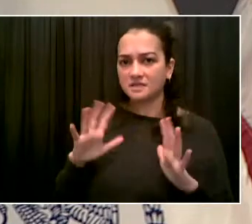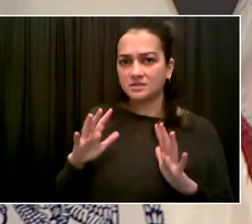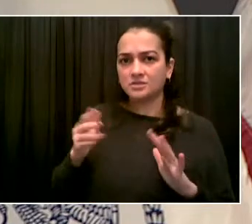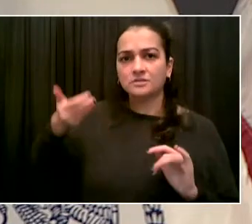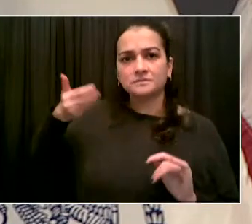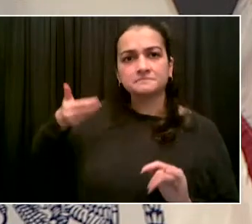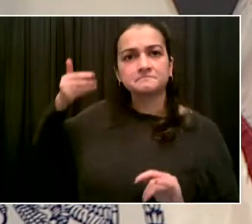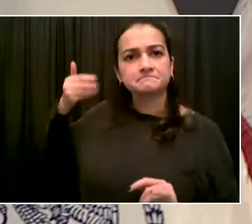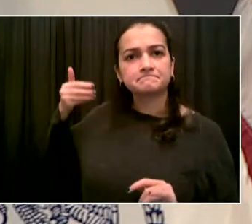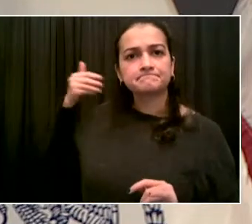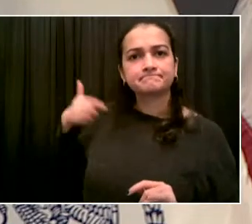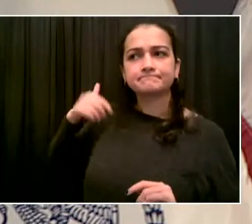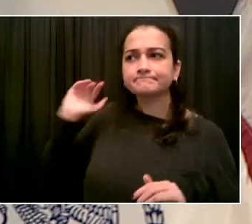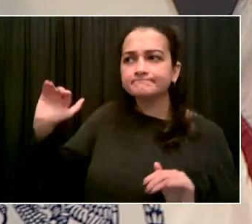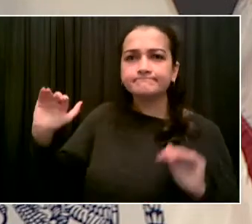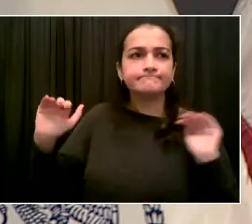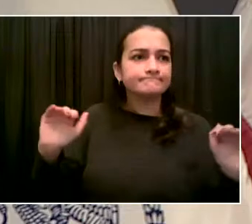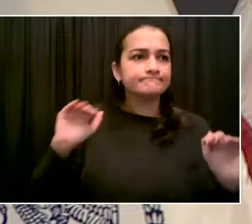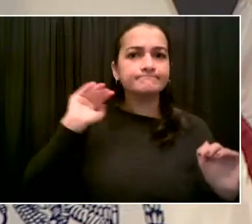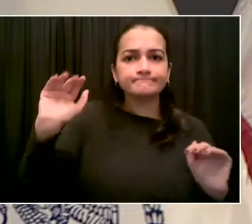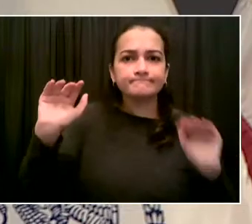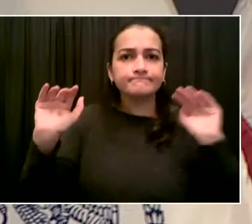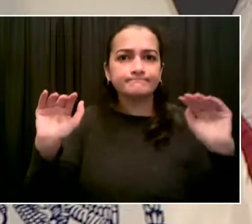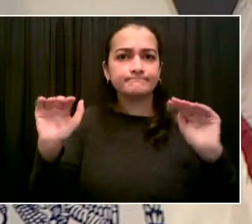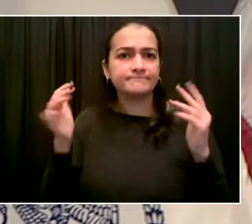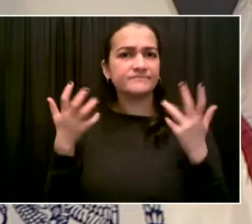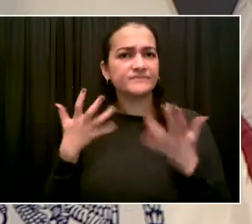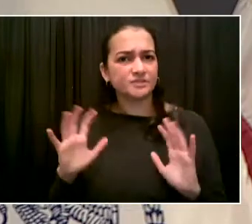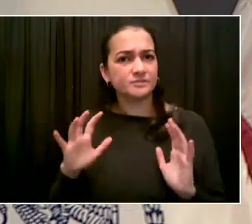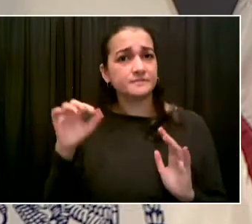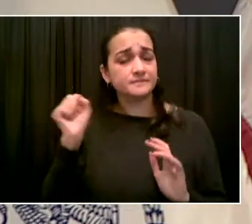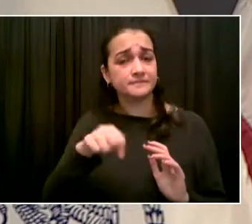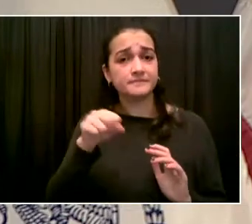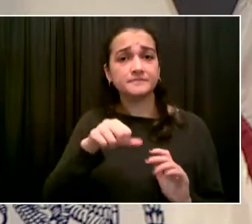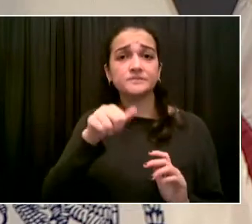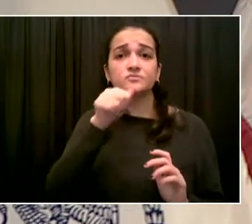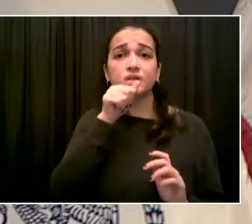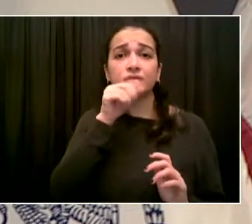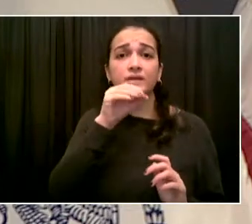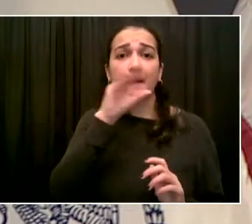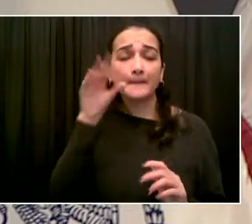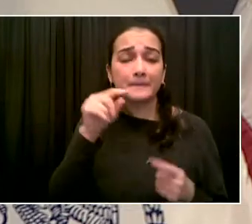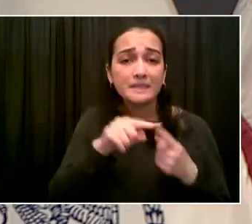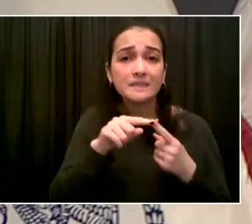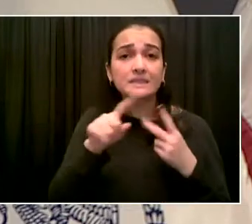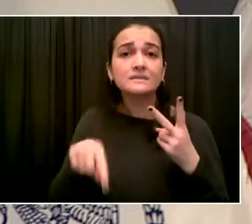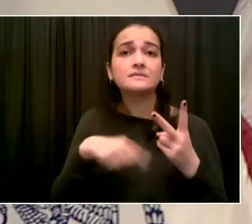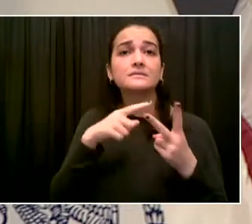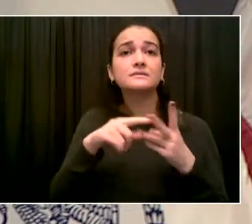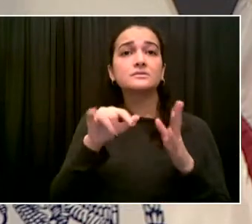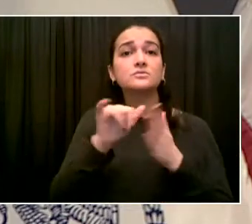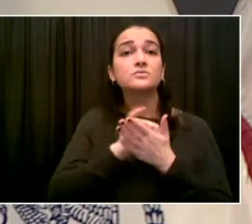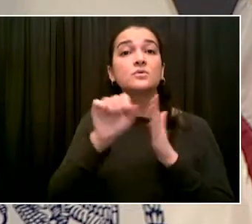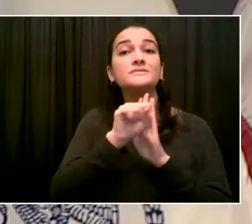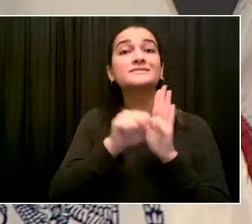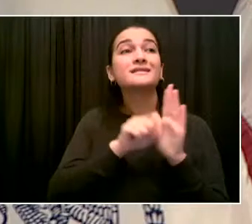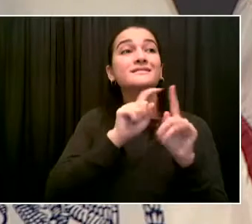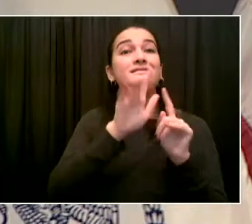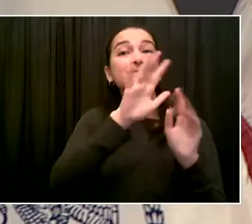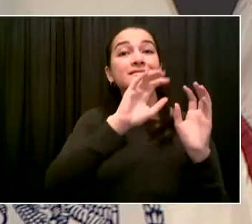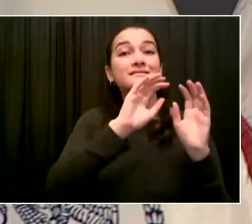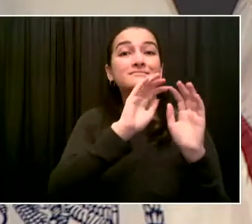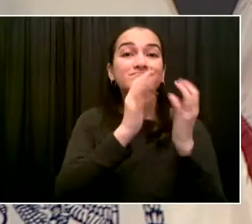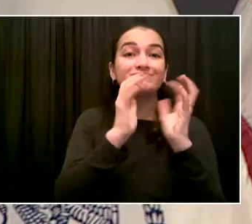there. This is a great approach. It's working. My advice to mayors, governors, CEOs of